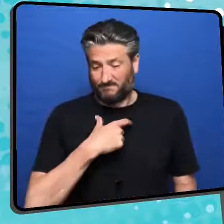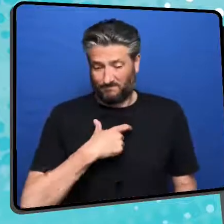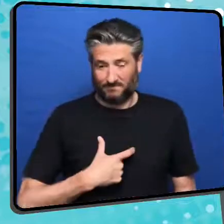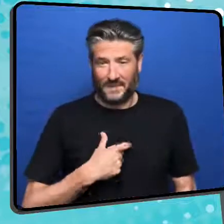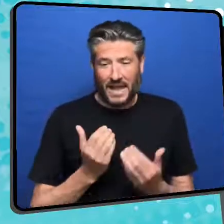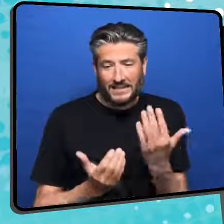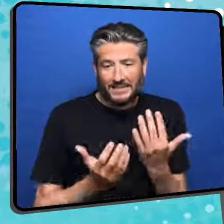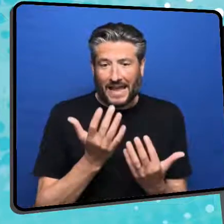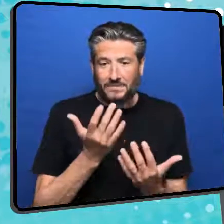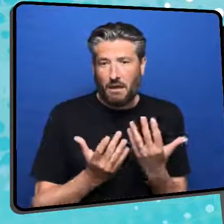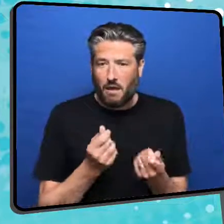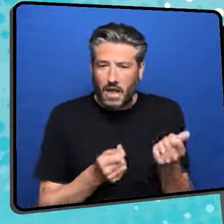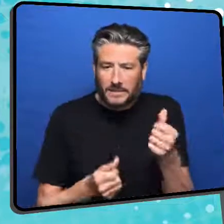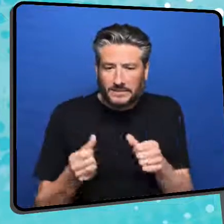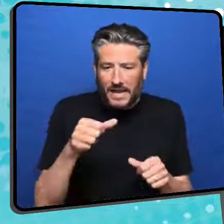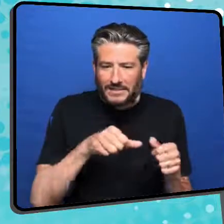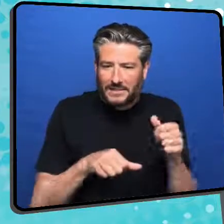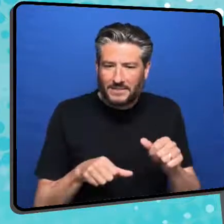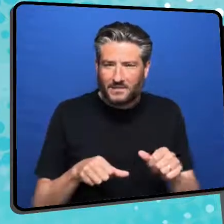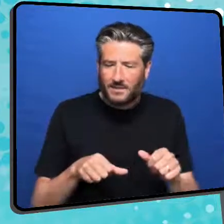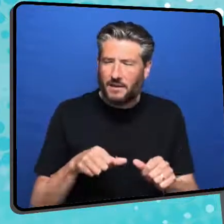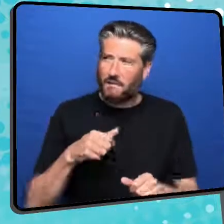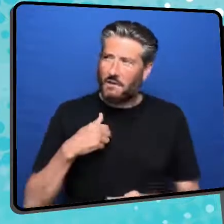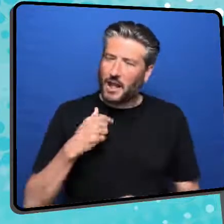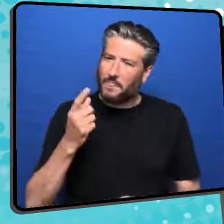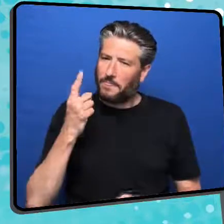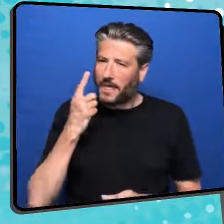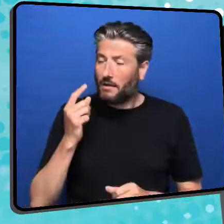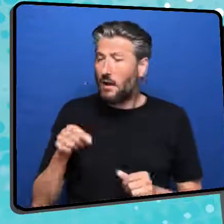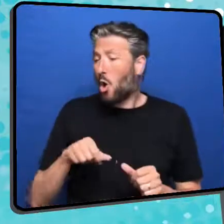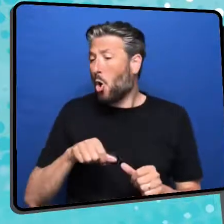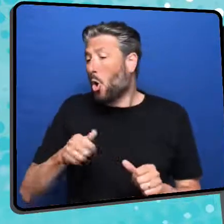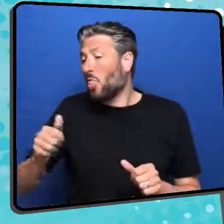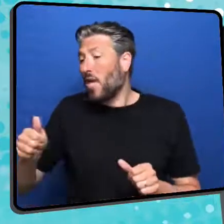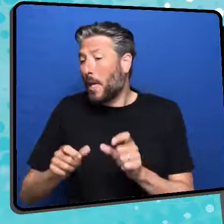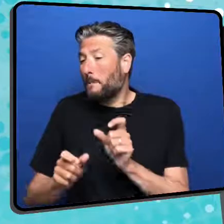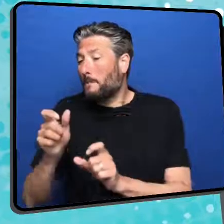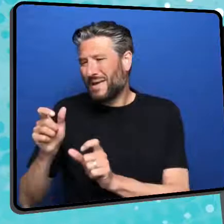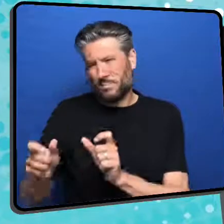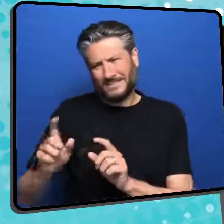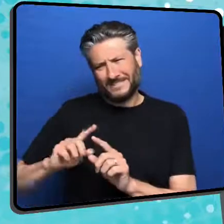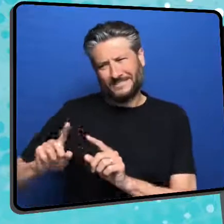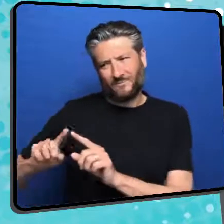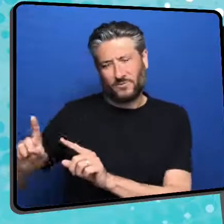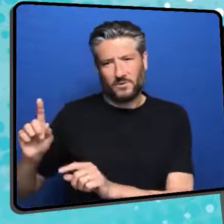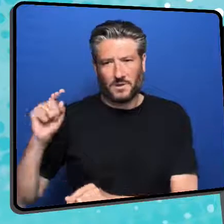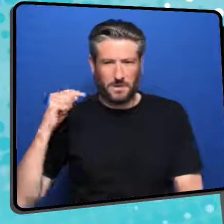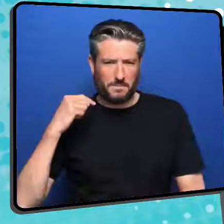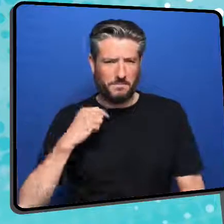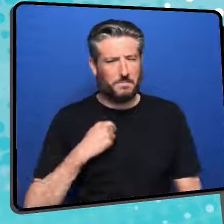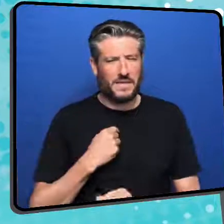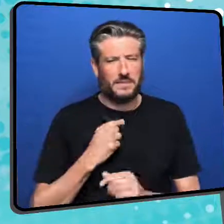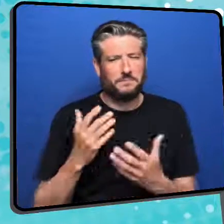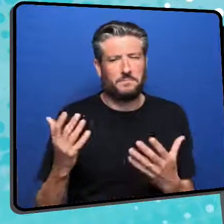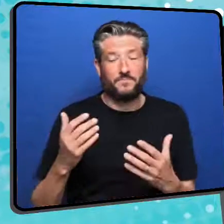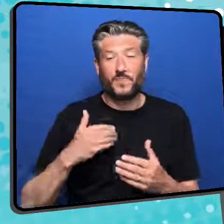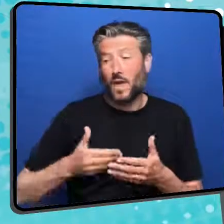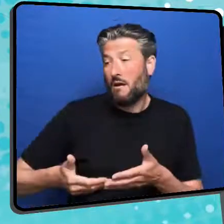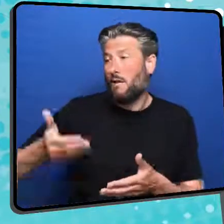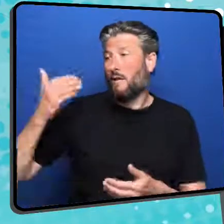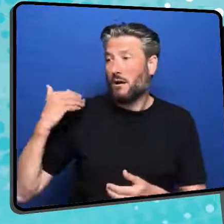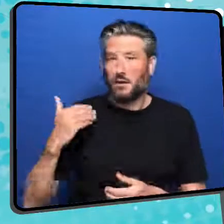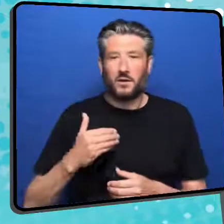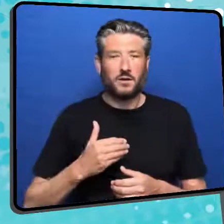to mine. So basically, after high school, I was really interested into two areas: history and